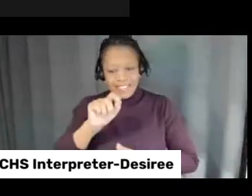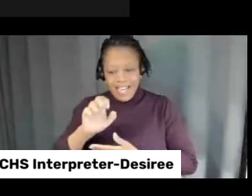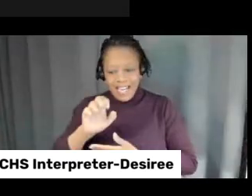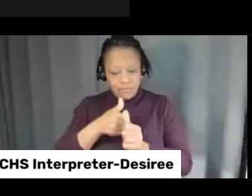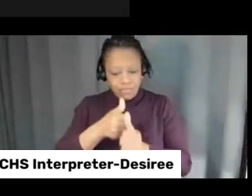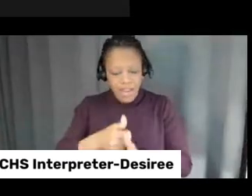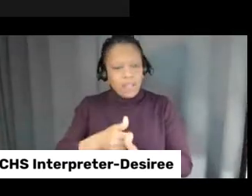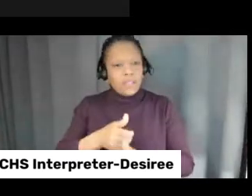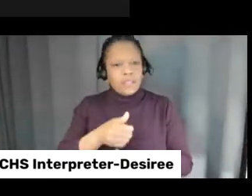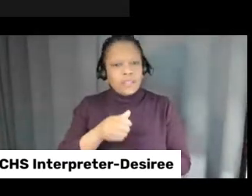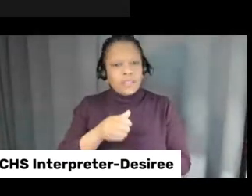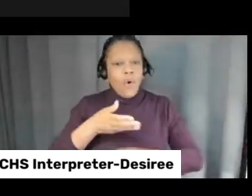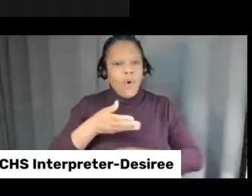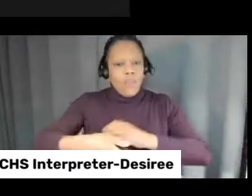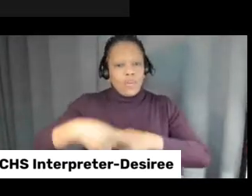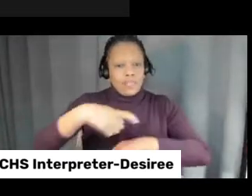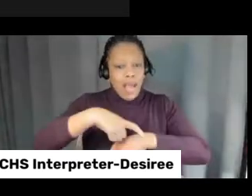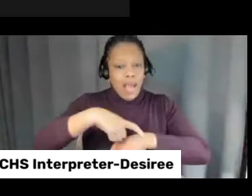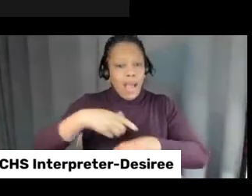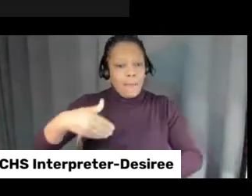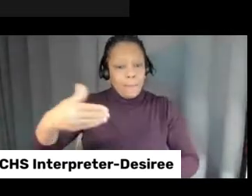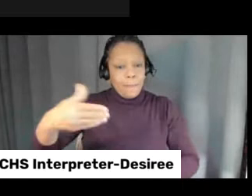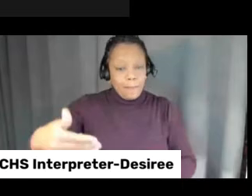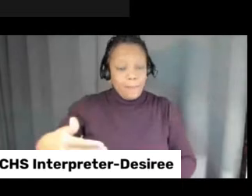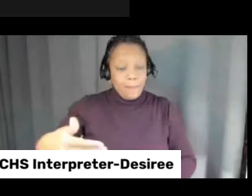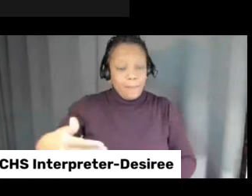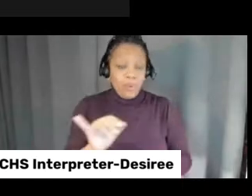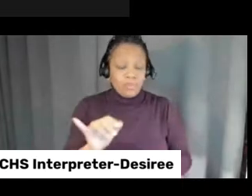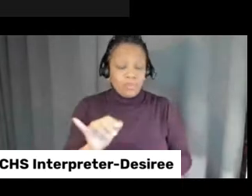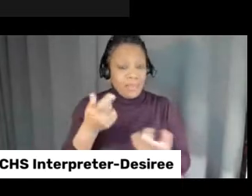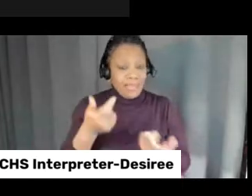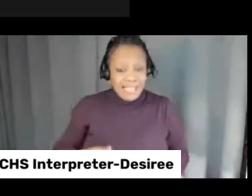celebrate the achievements and share the improvements.